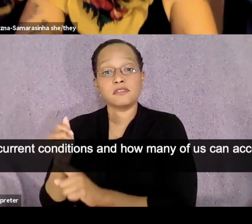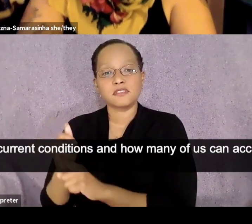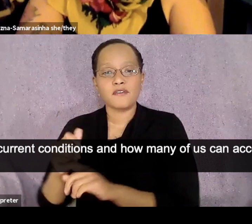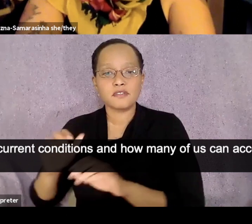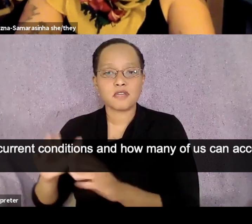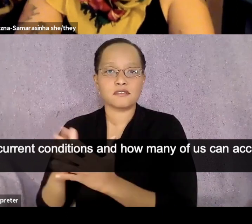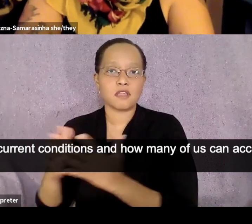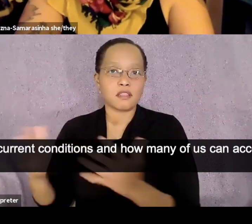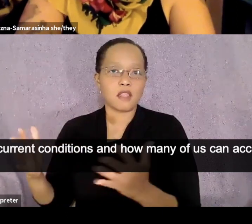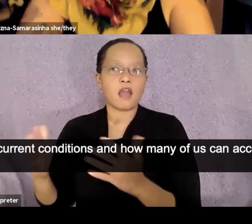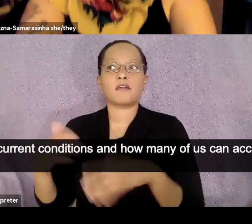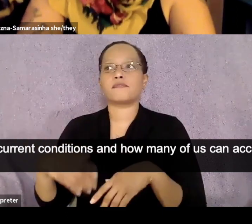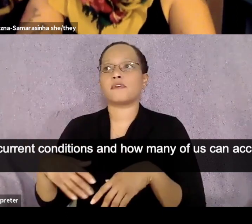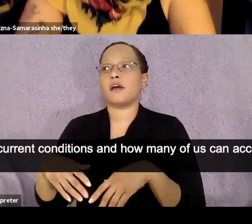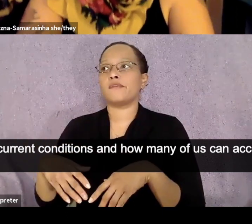disability justice, and,